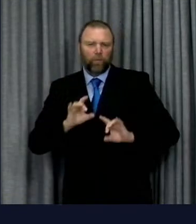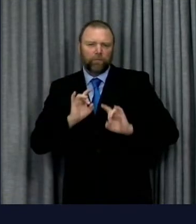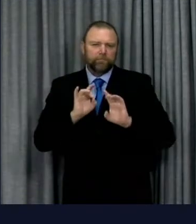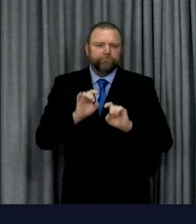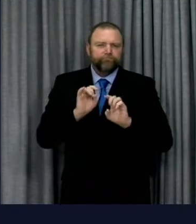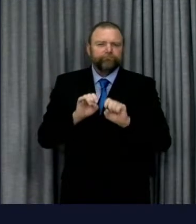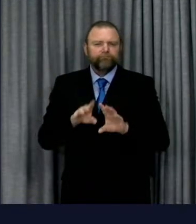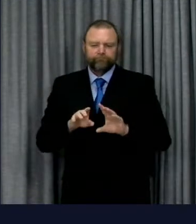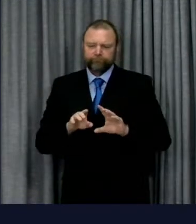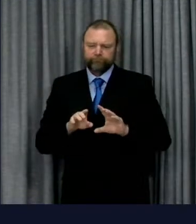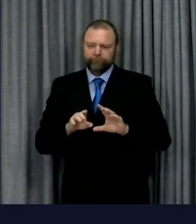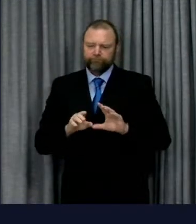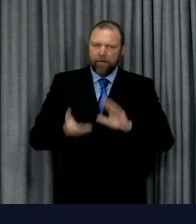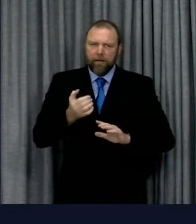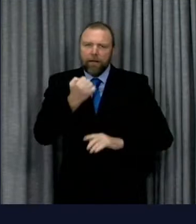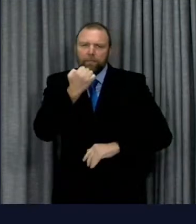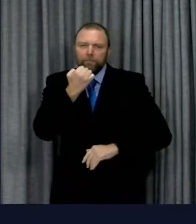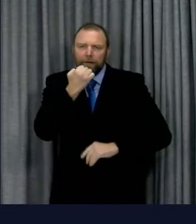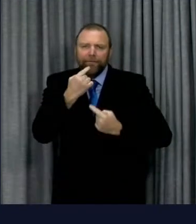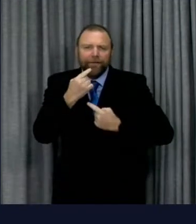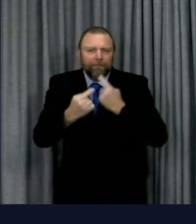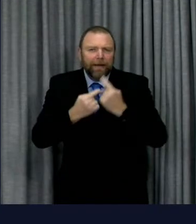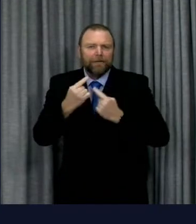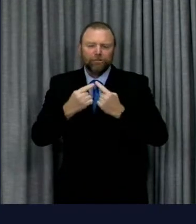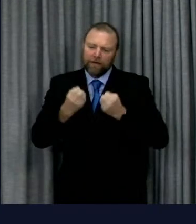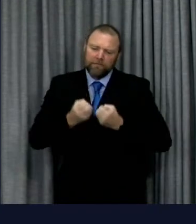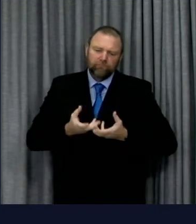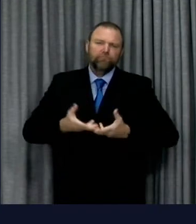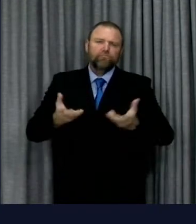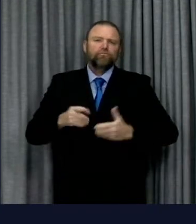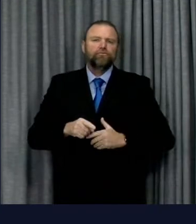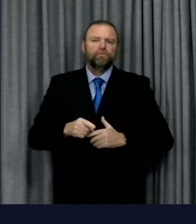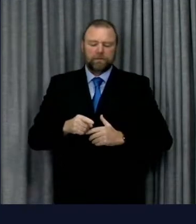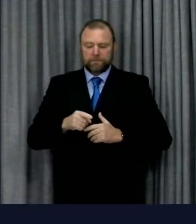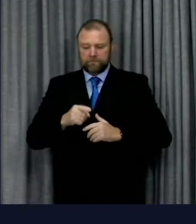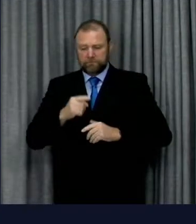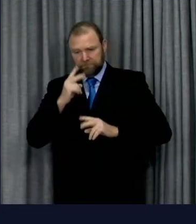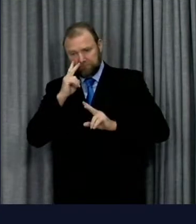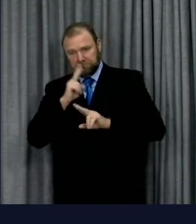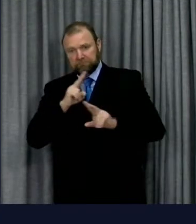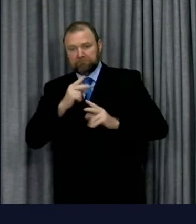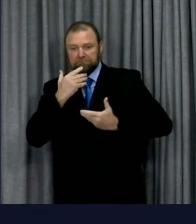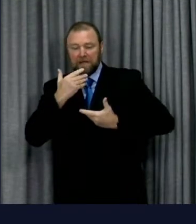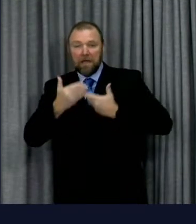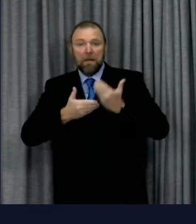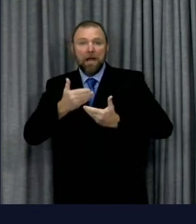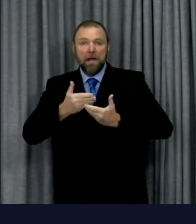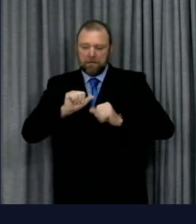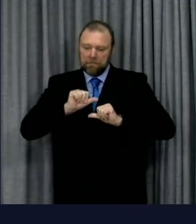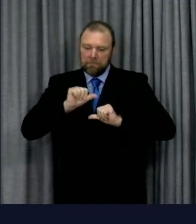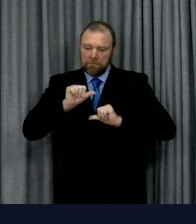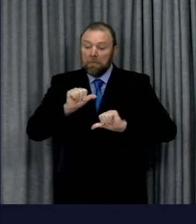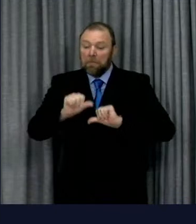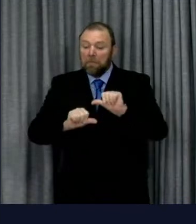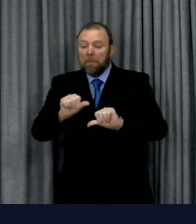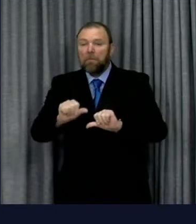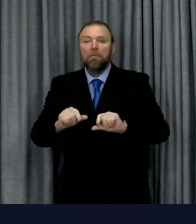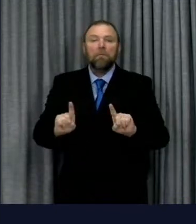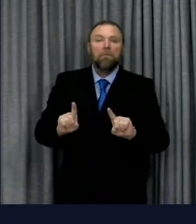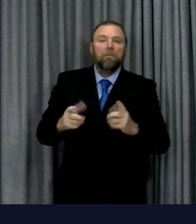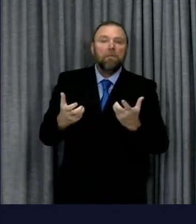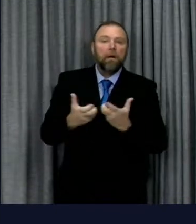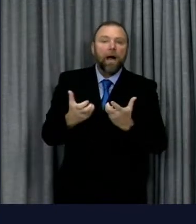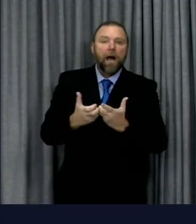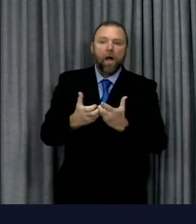latest public health information and to set out the next steps in the Welsh Government's plan to